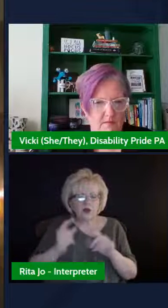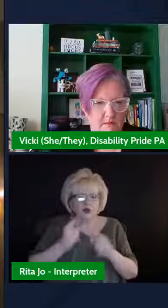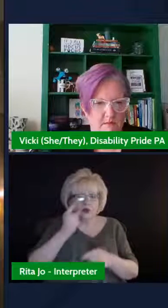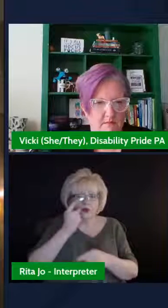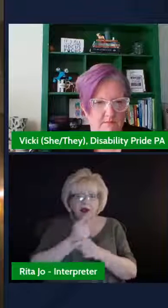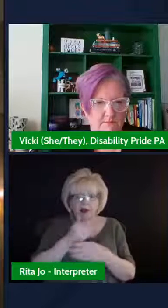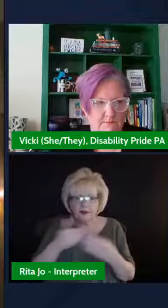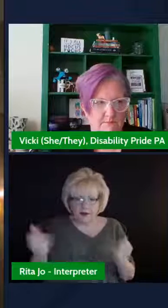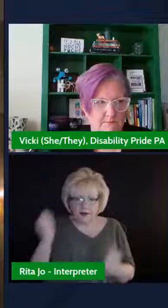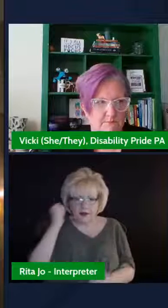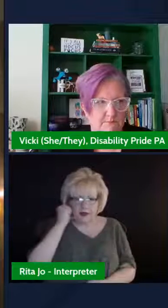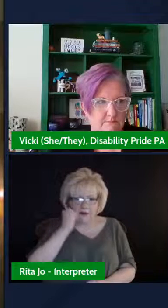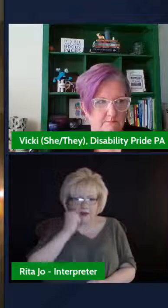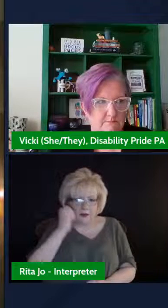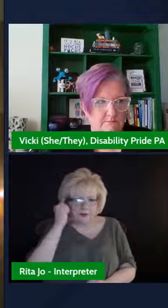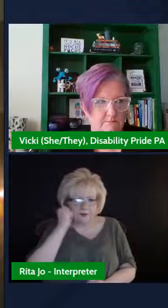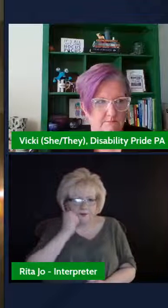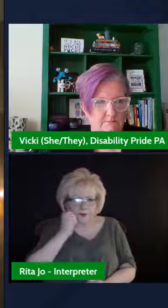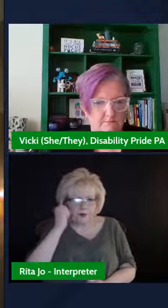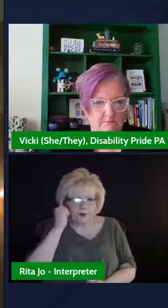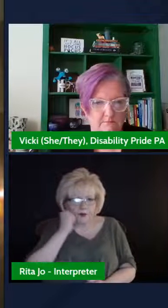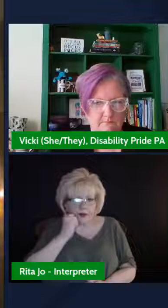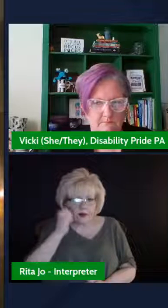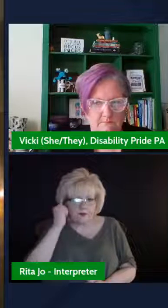day. And that includes